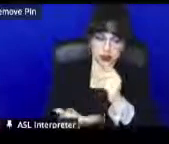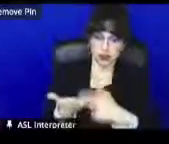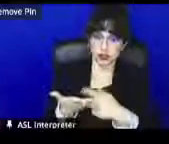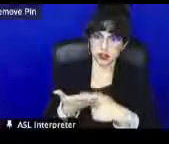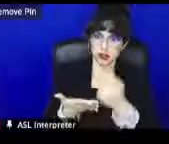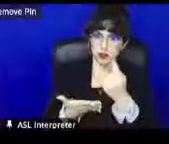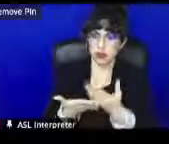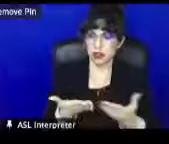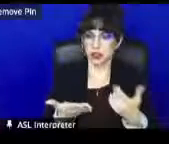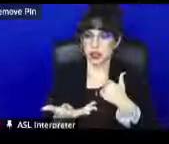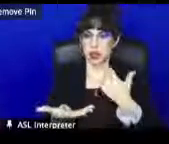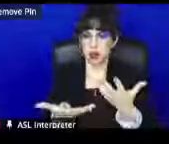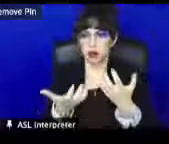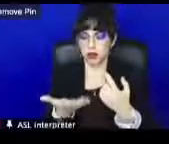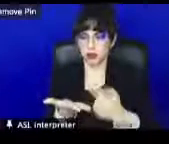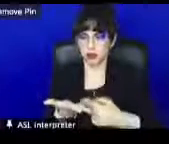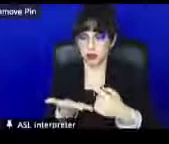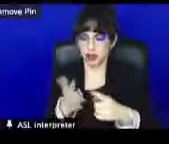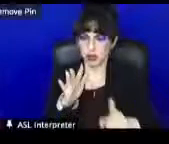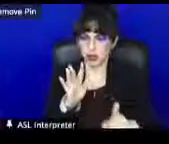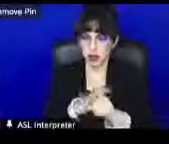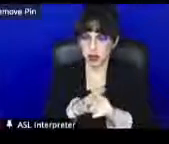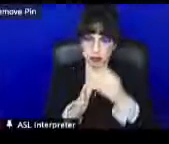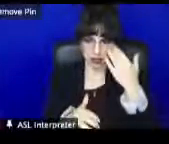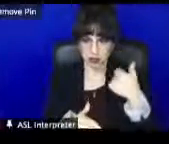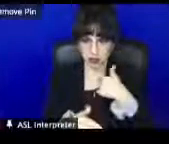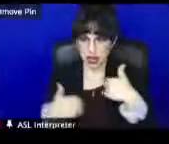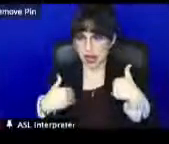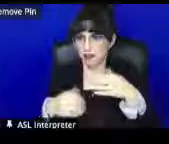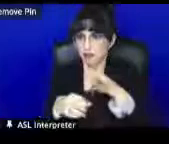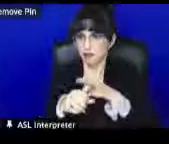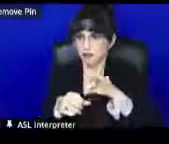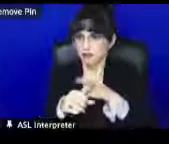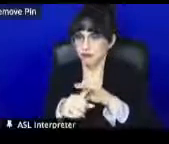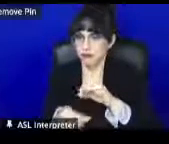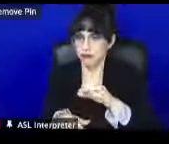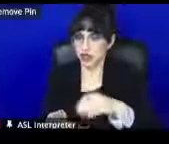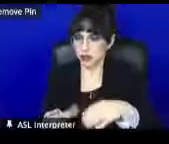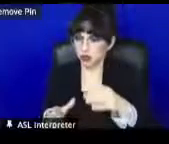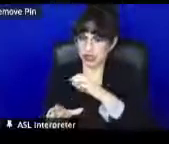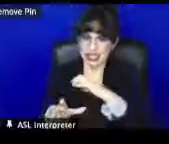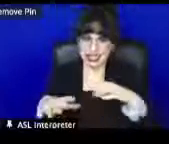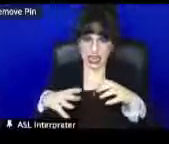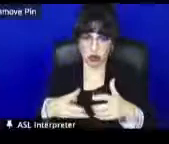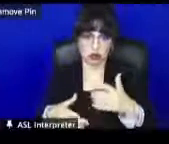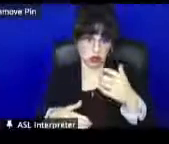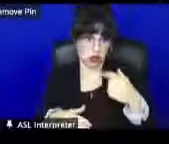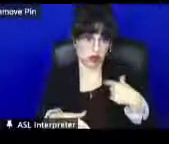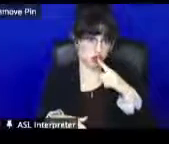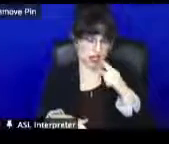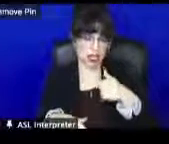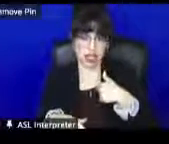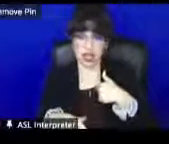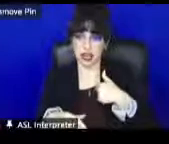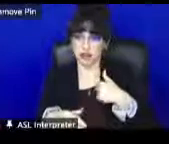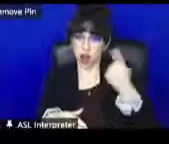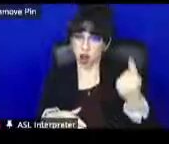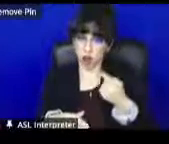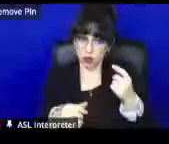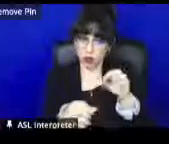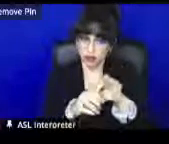have that voter pamphlet, and I have not always voted in California. For many, many years I have,